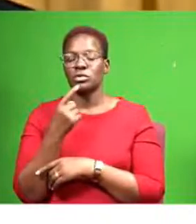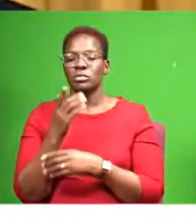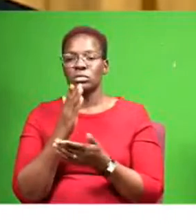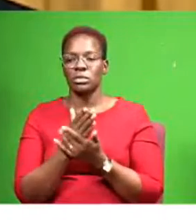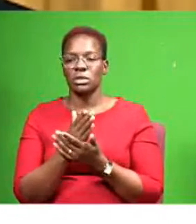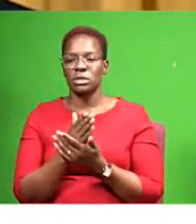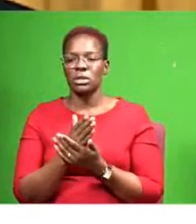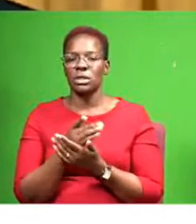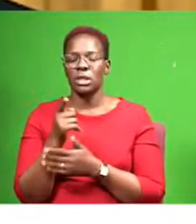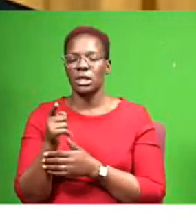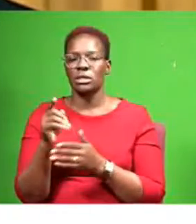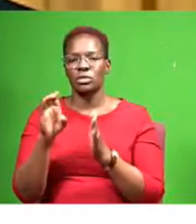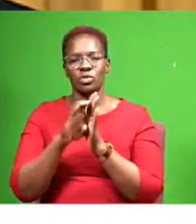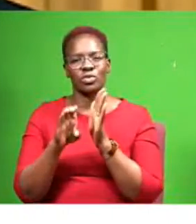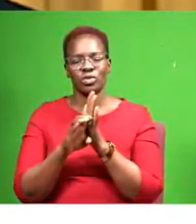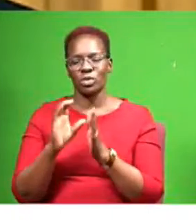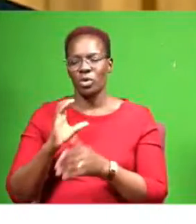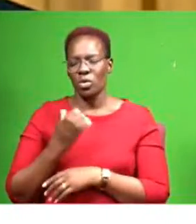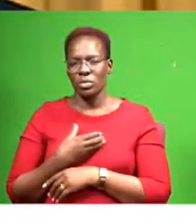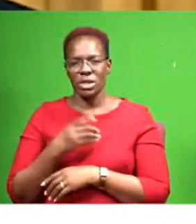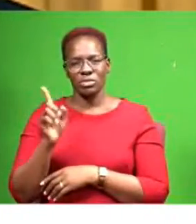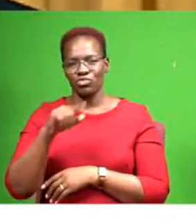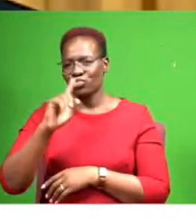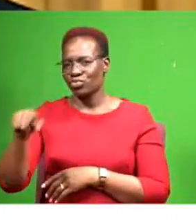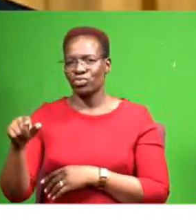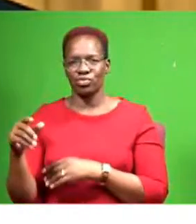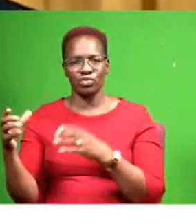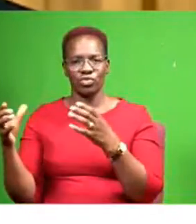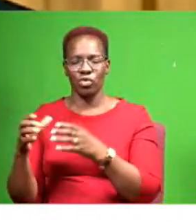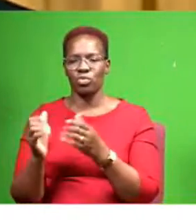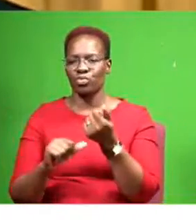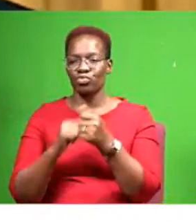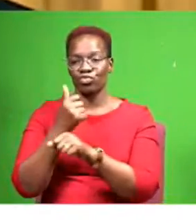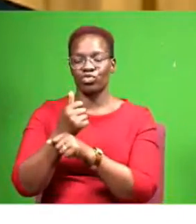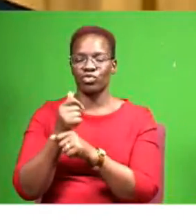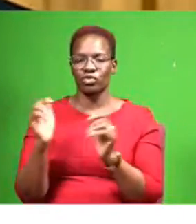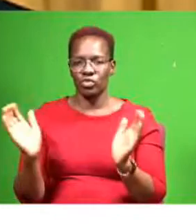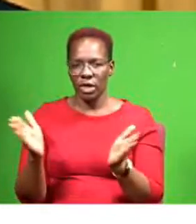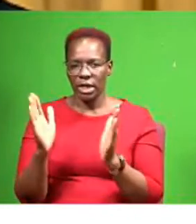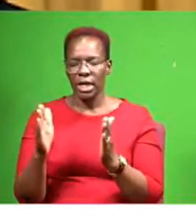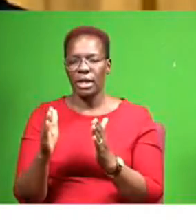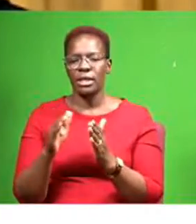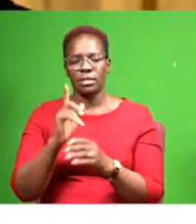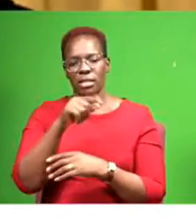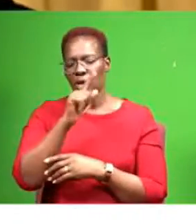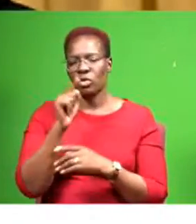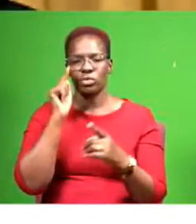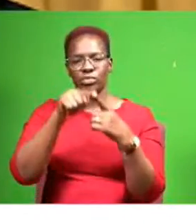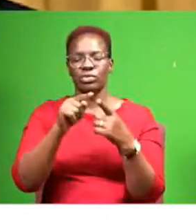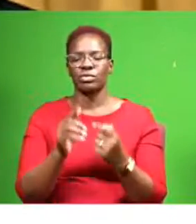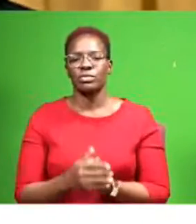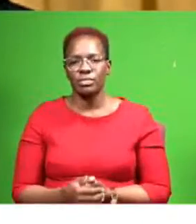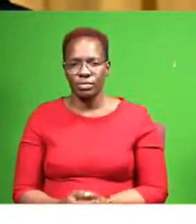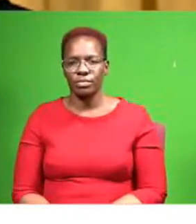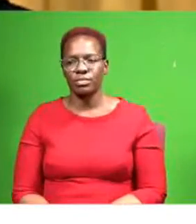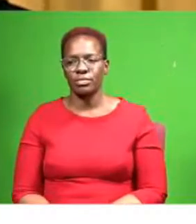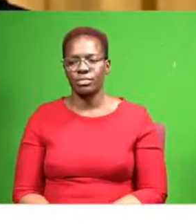was unconstitutional and an illegal entity created to perpetuate an unconstitutional purpose.